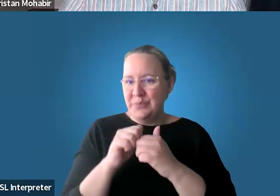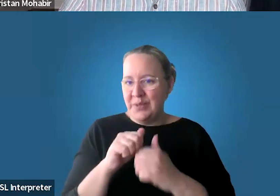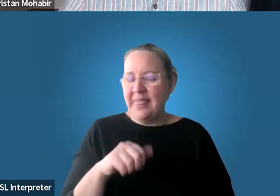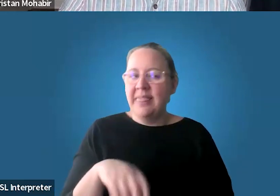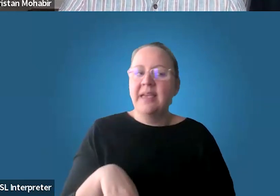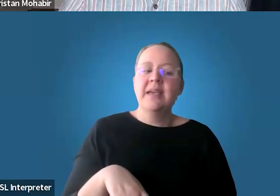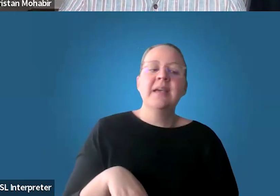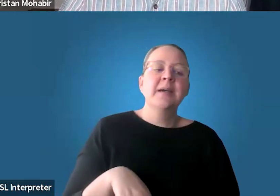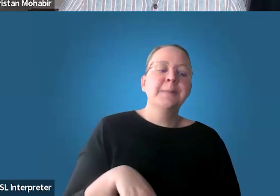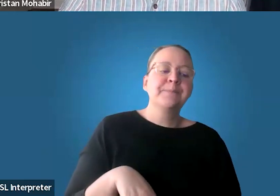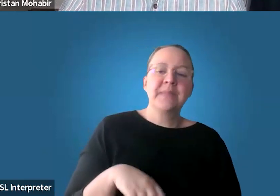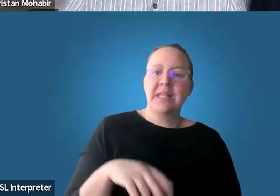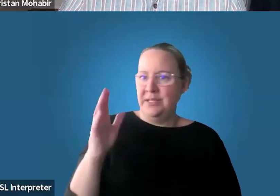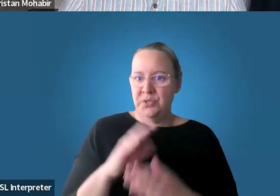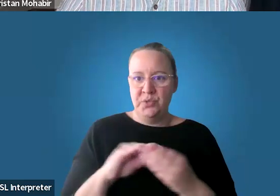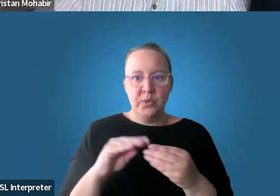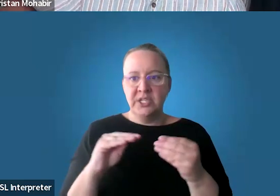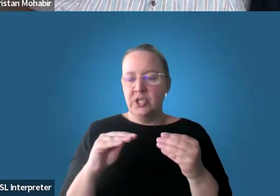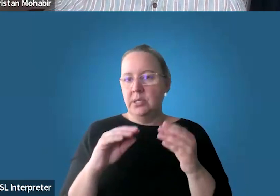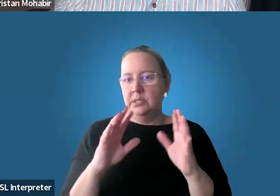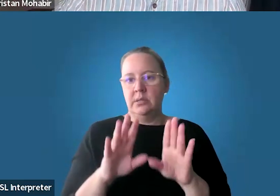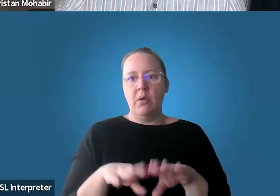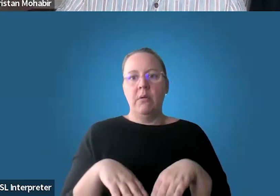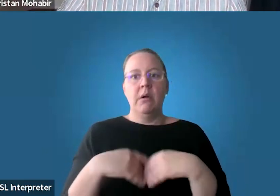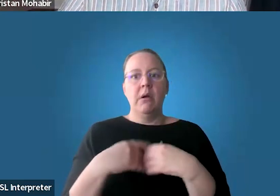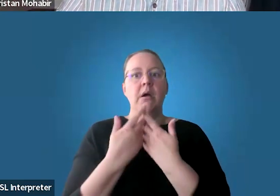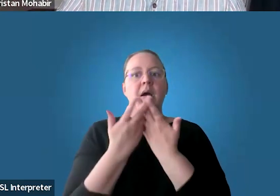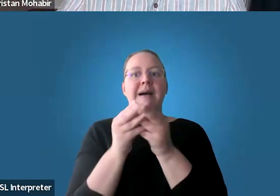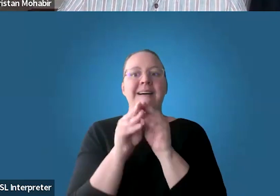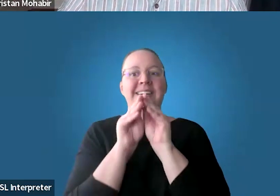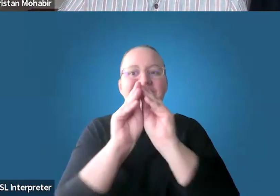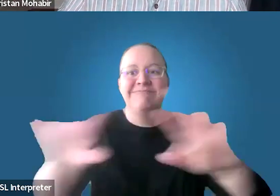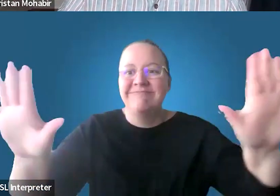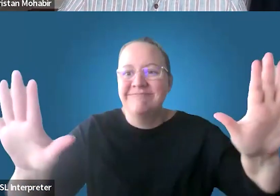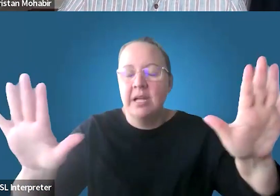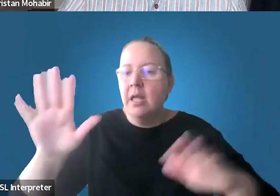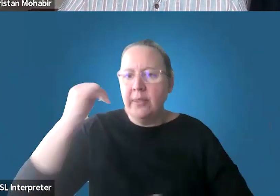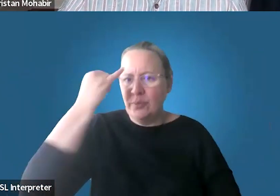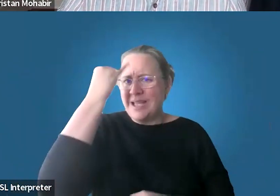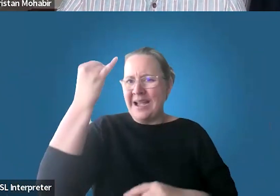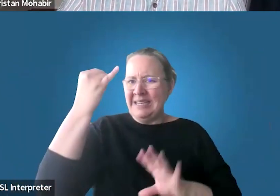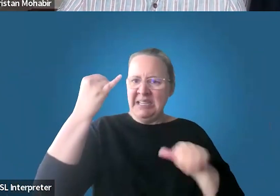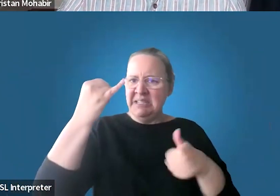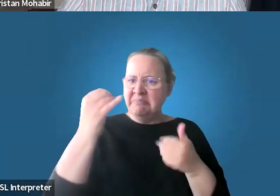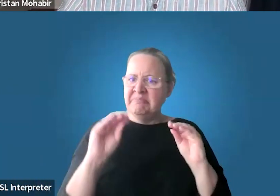and with, and the story emerged. We didn't go in with necessarily with an idea. We went in